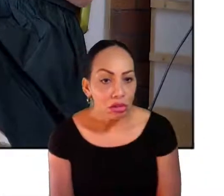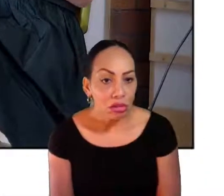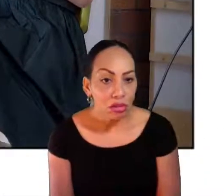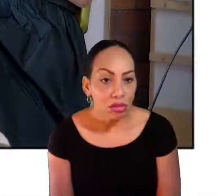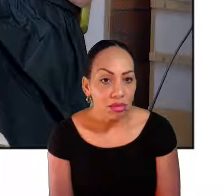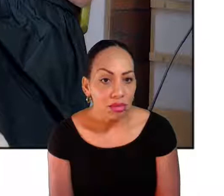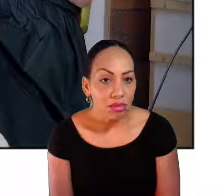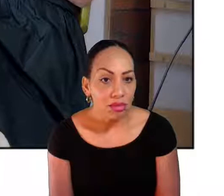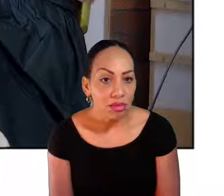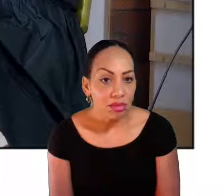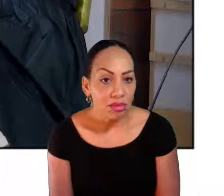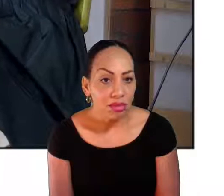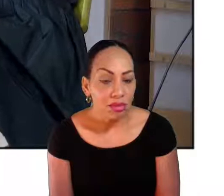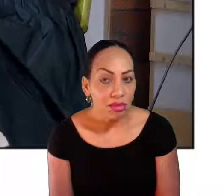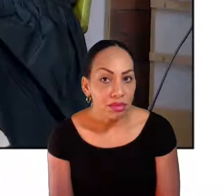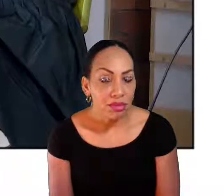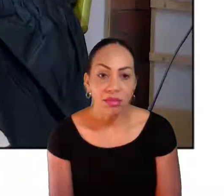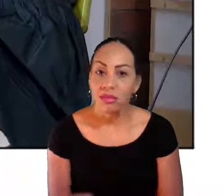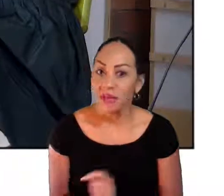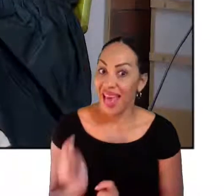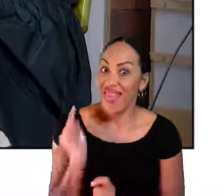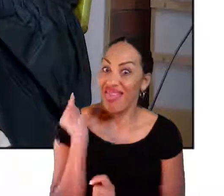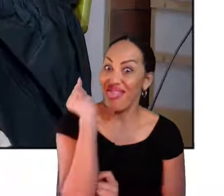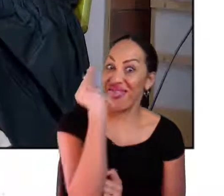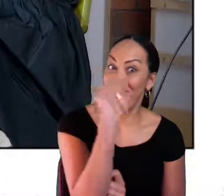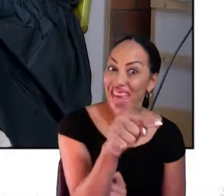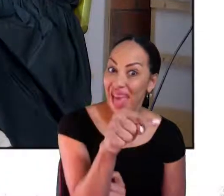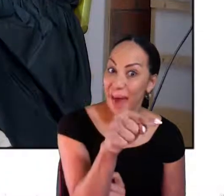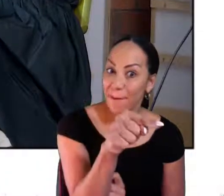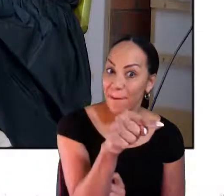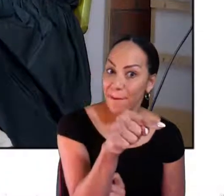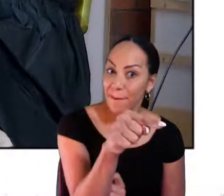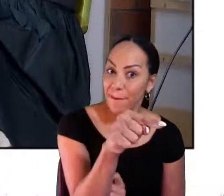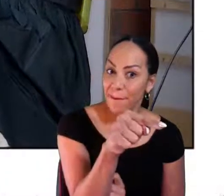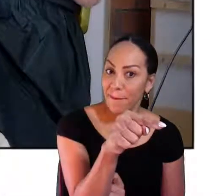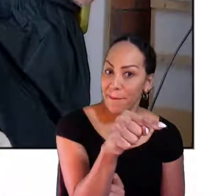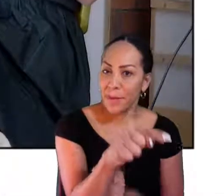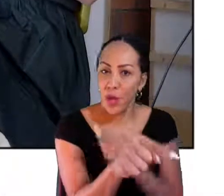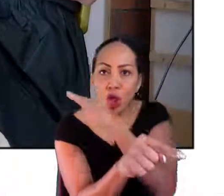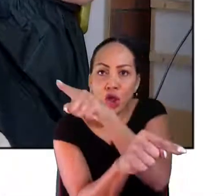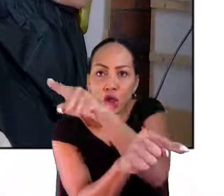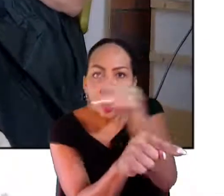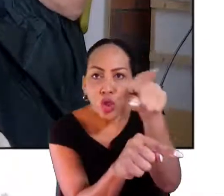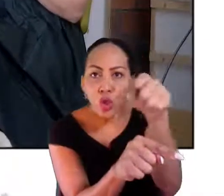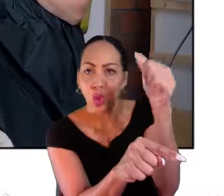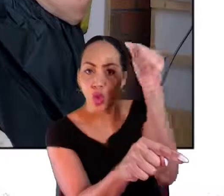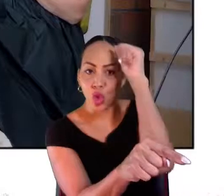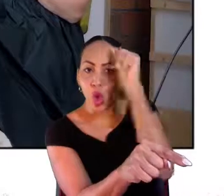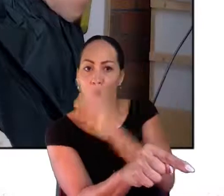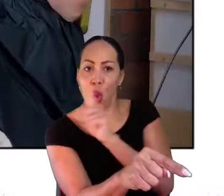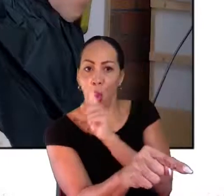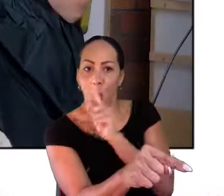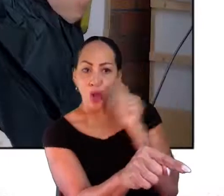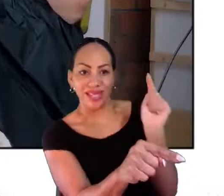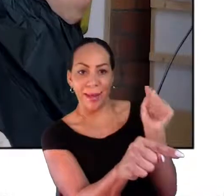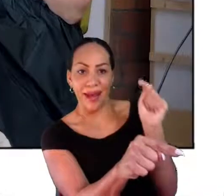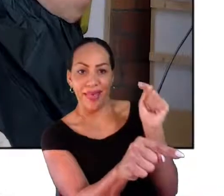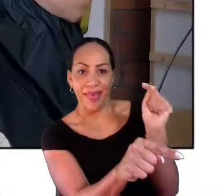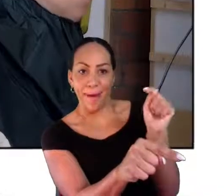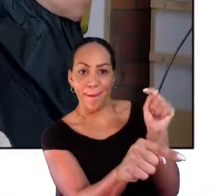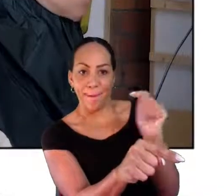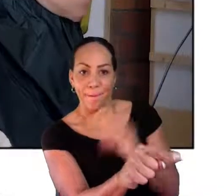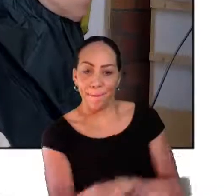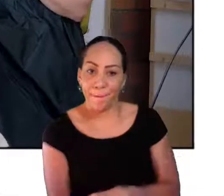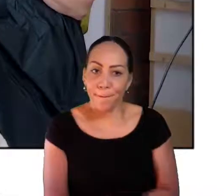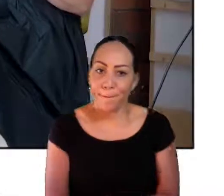know about them in order to do that? So, as the question says, who are you